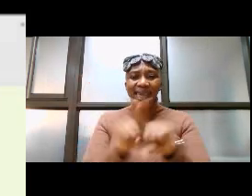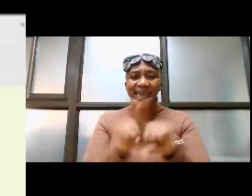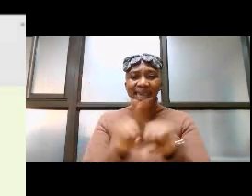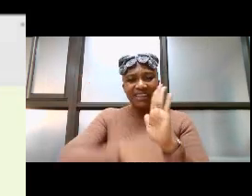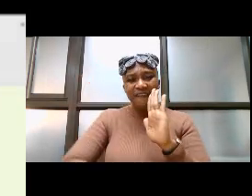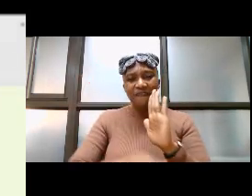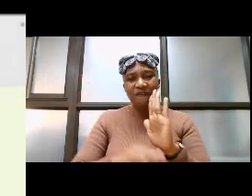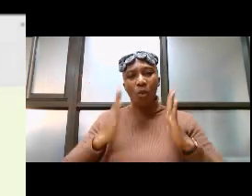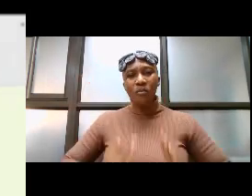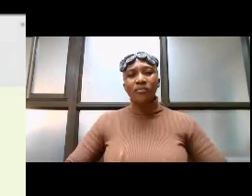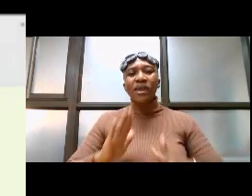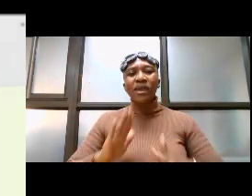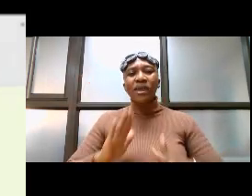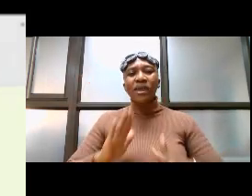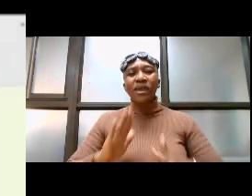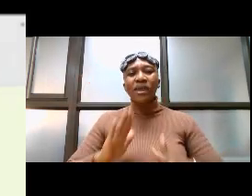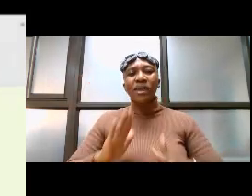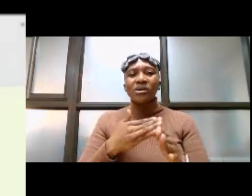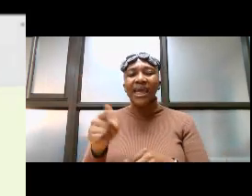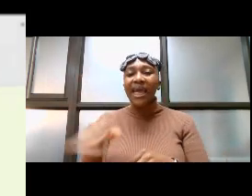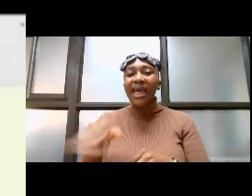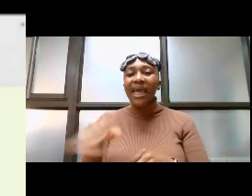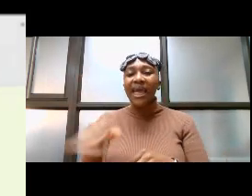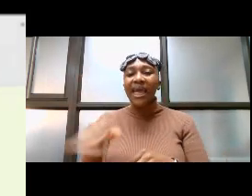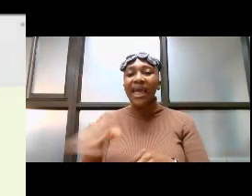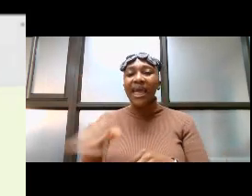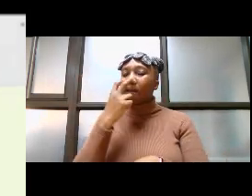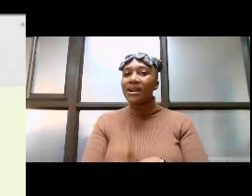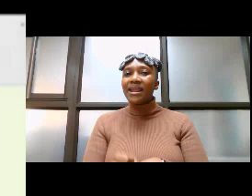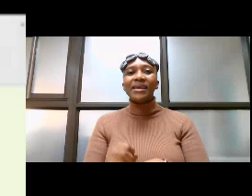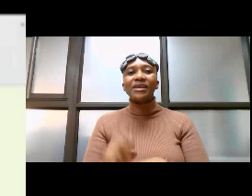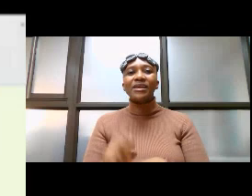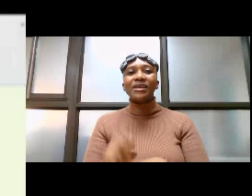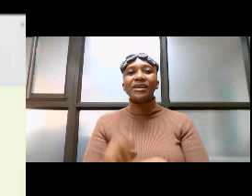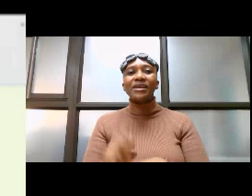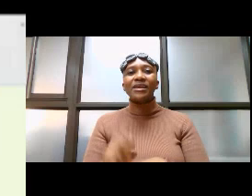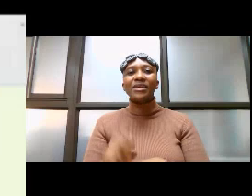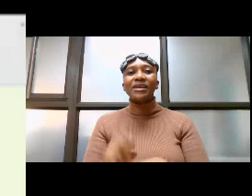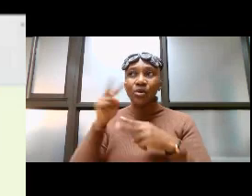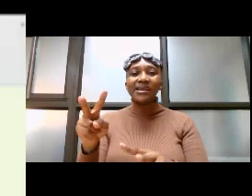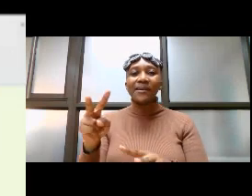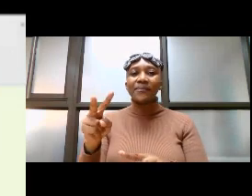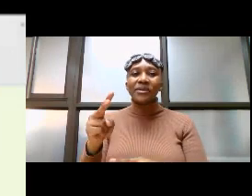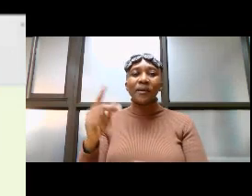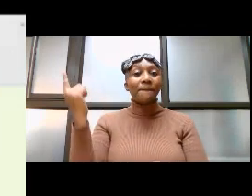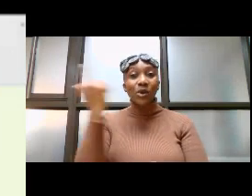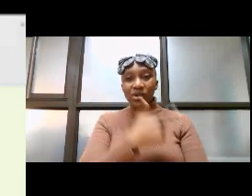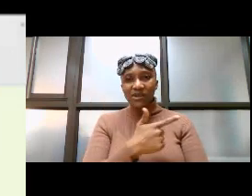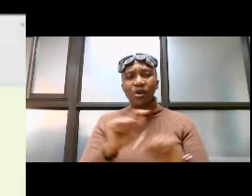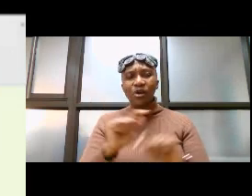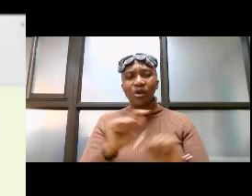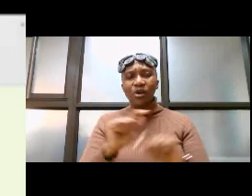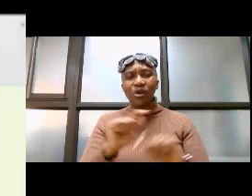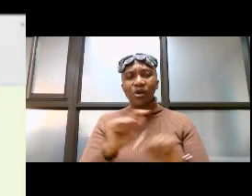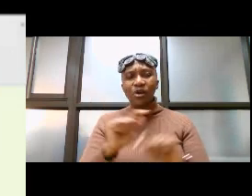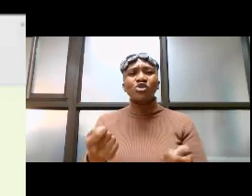black beauty. You know, everyone was black, and black was considered beautiful. And then all of a sudden,